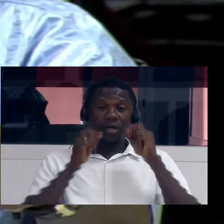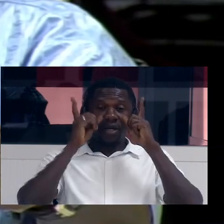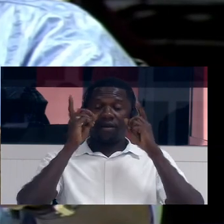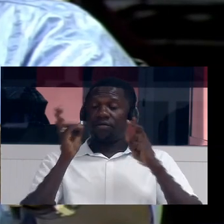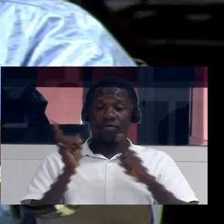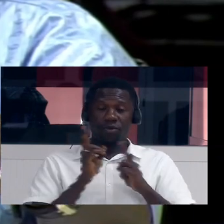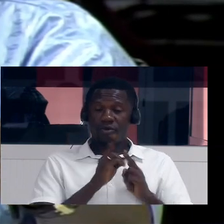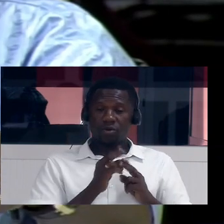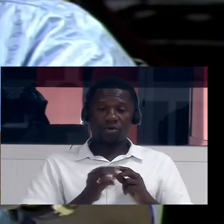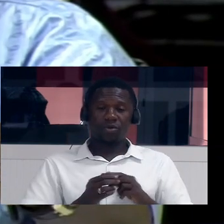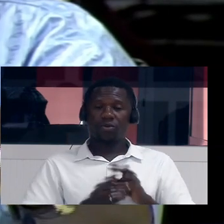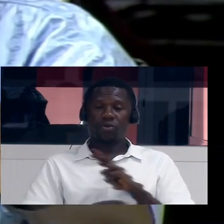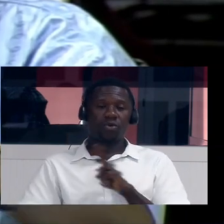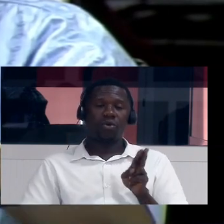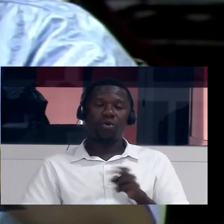Live ammunition. No.